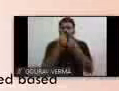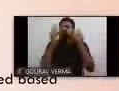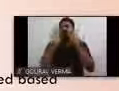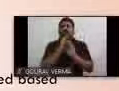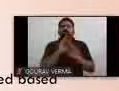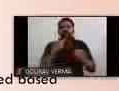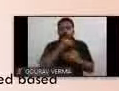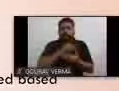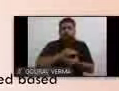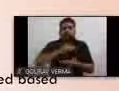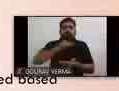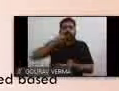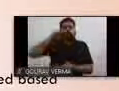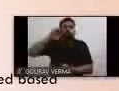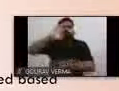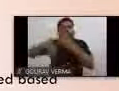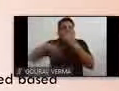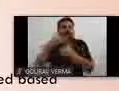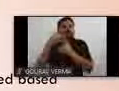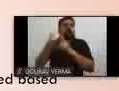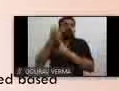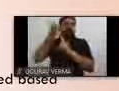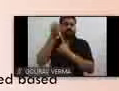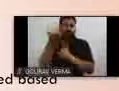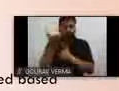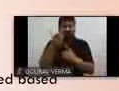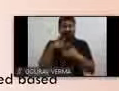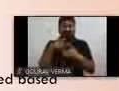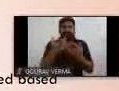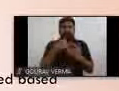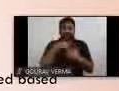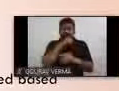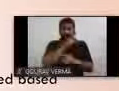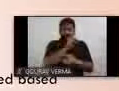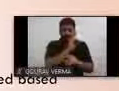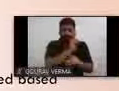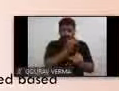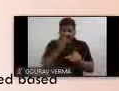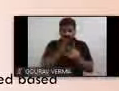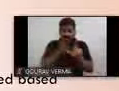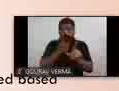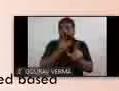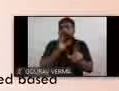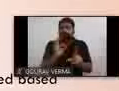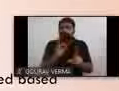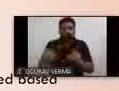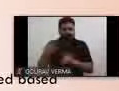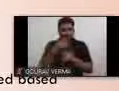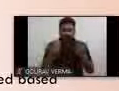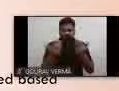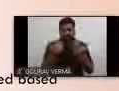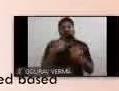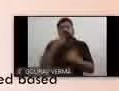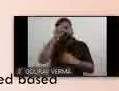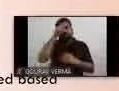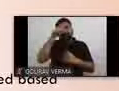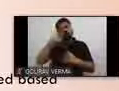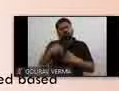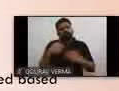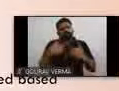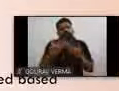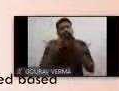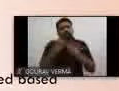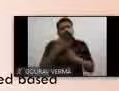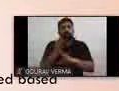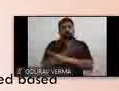older. So to keep it only till 3 wouldn't be practical. That's why in India we take that early